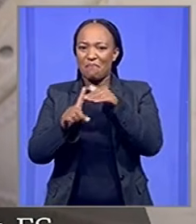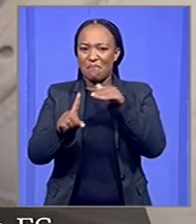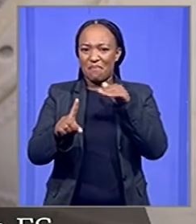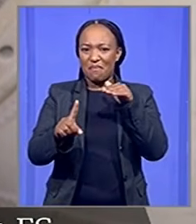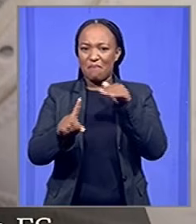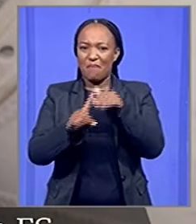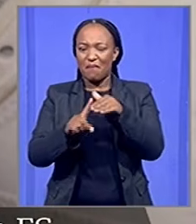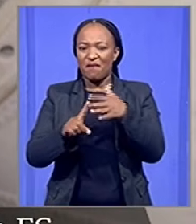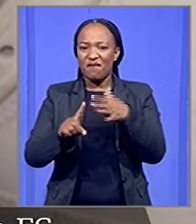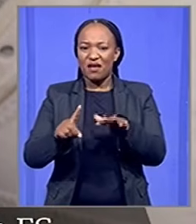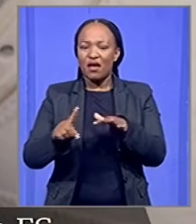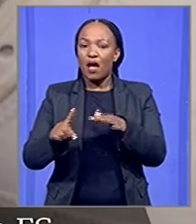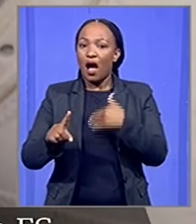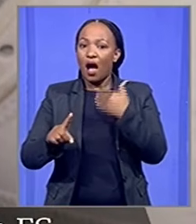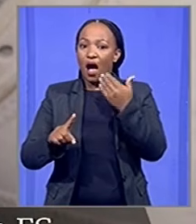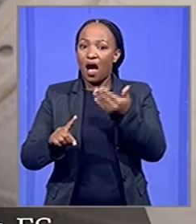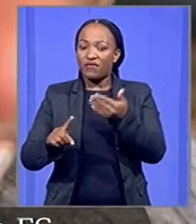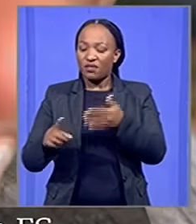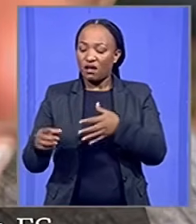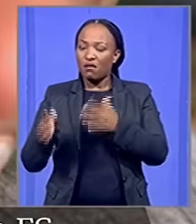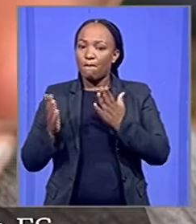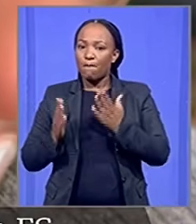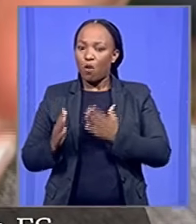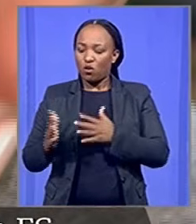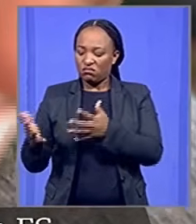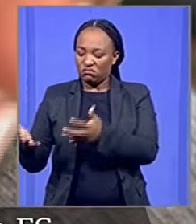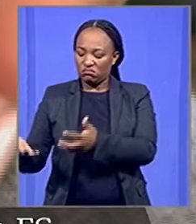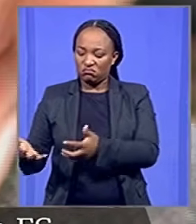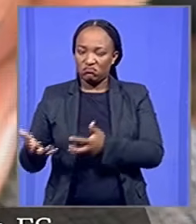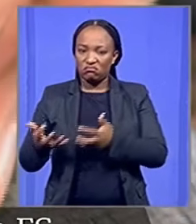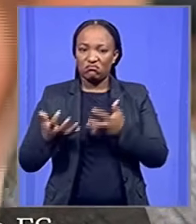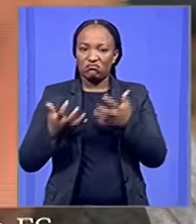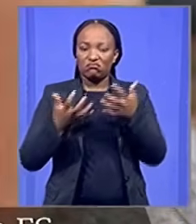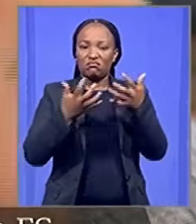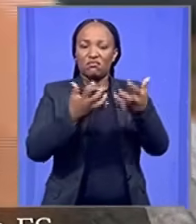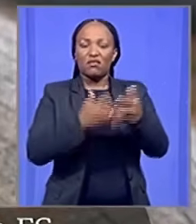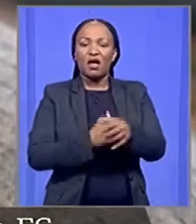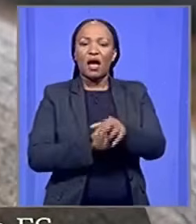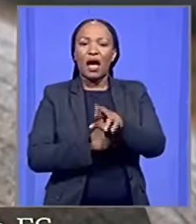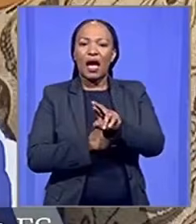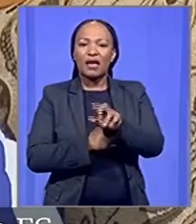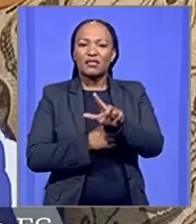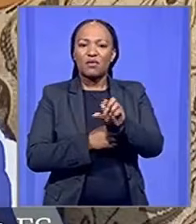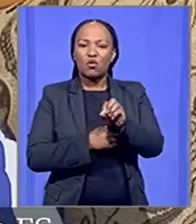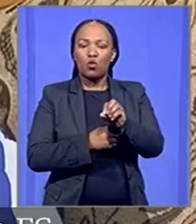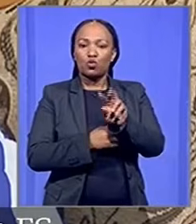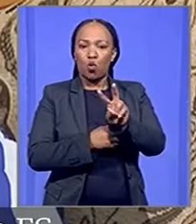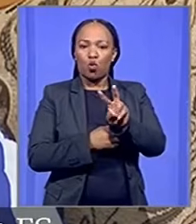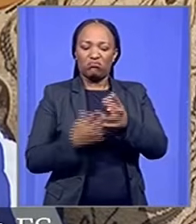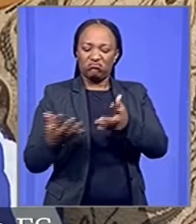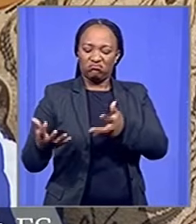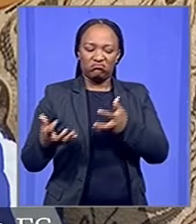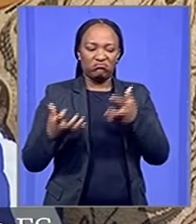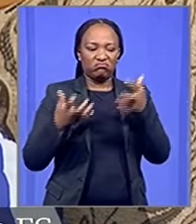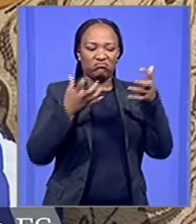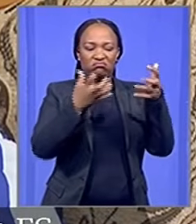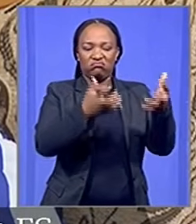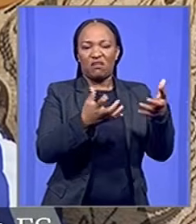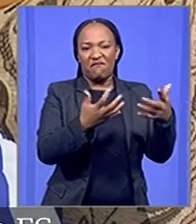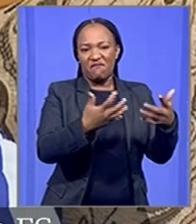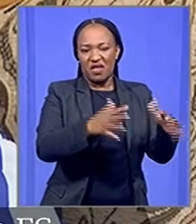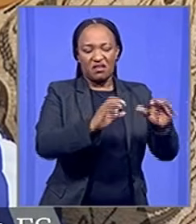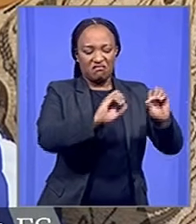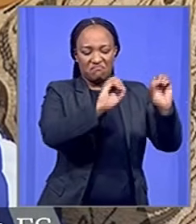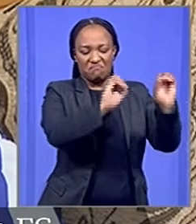sa nyahlatswa mmileng wa R702 haufi le Tjhankana ya Mangabong. Go tle bohloko haholo ngwane se go diste bohloko nthwena ya ausi